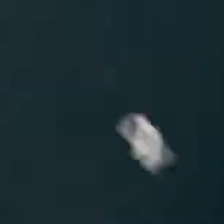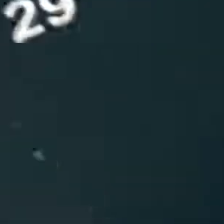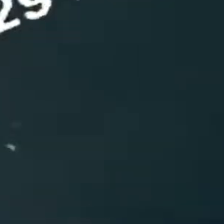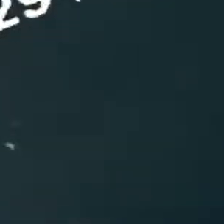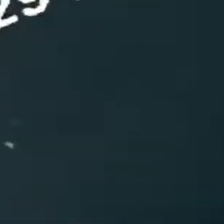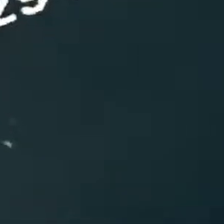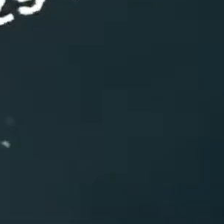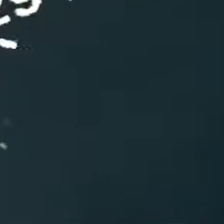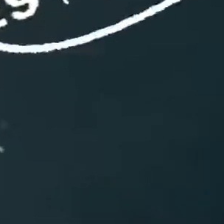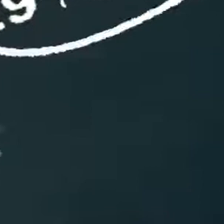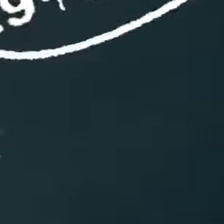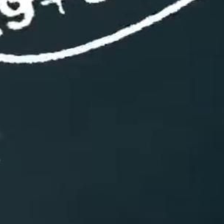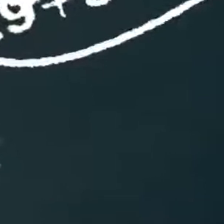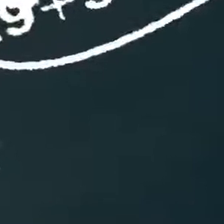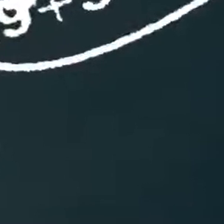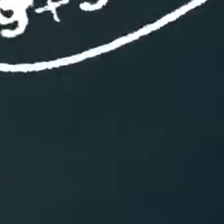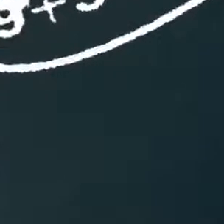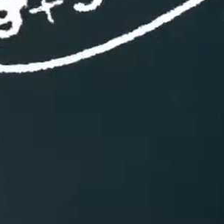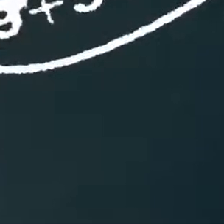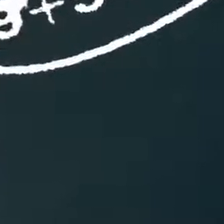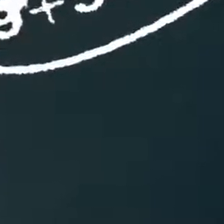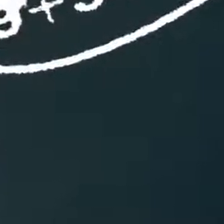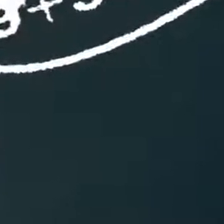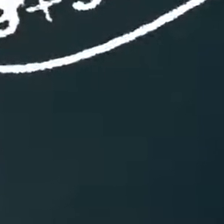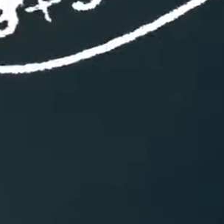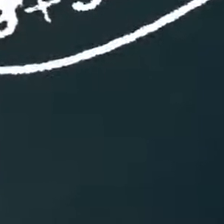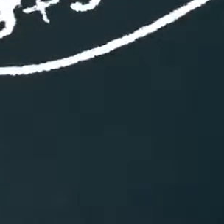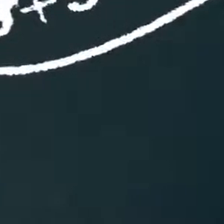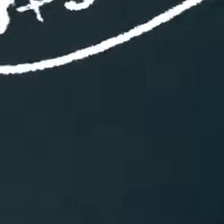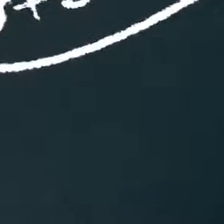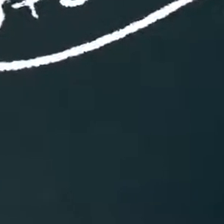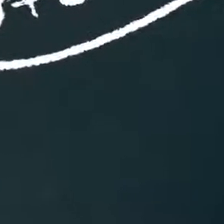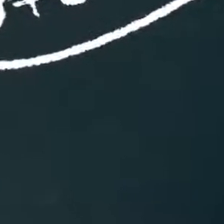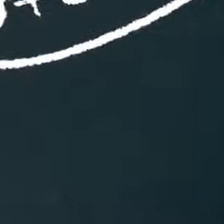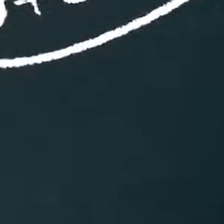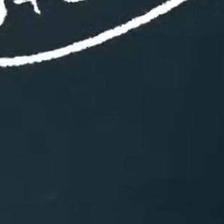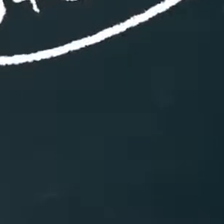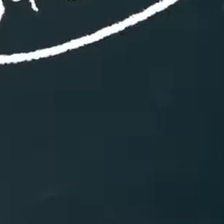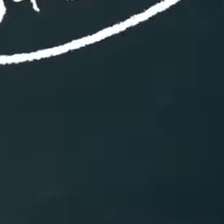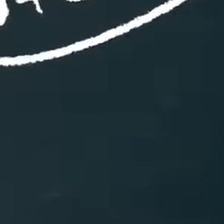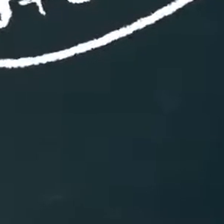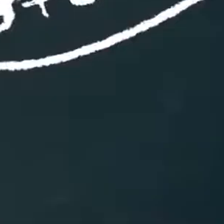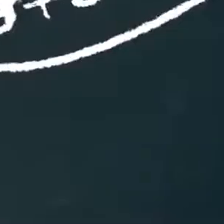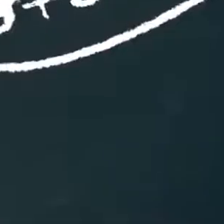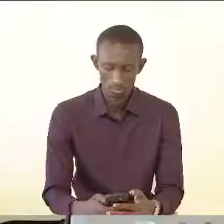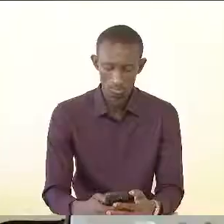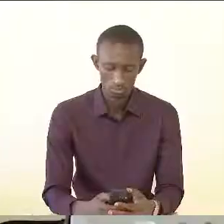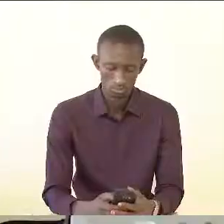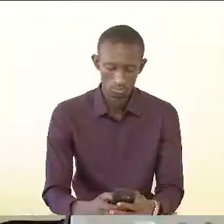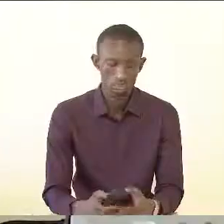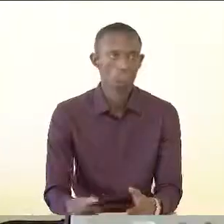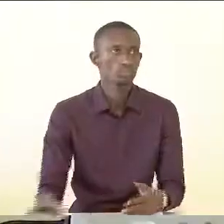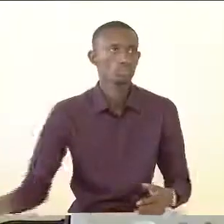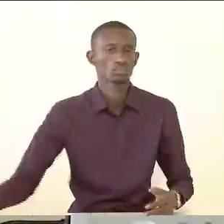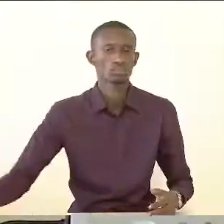Welcome to Study Time, a televised home learning program produced by Rwanda Education Board.